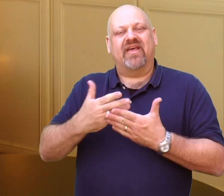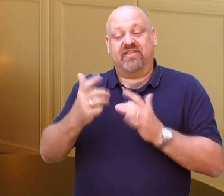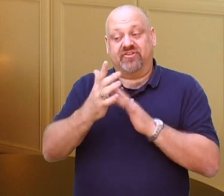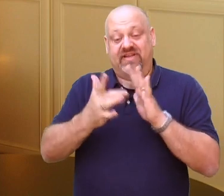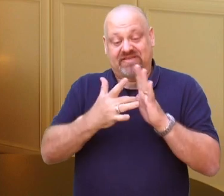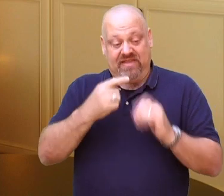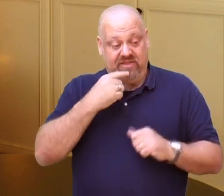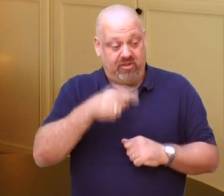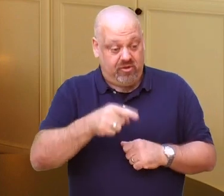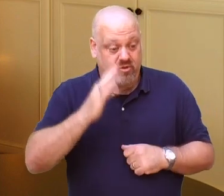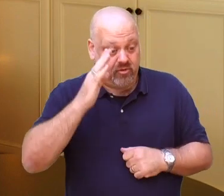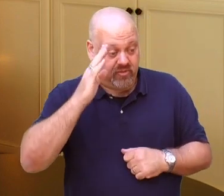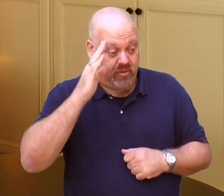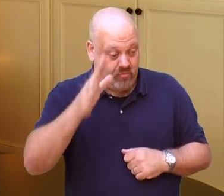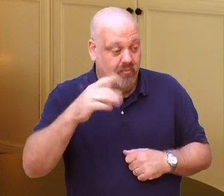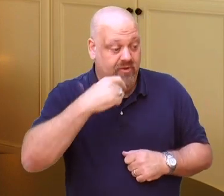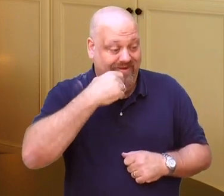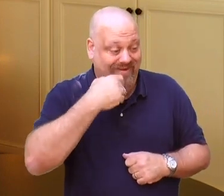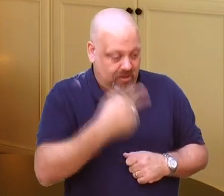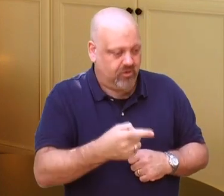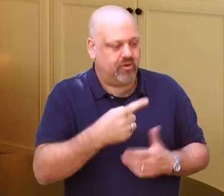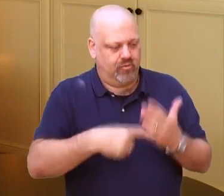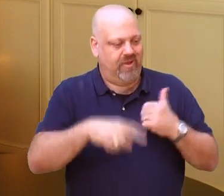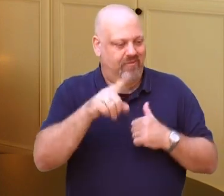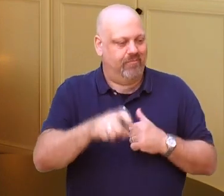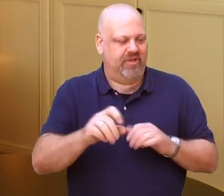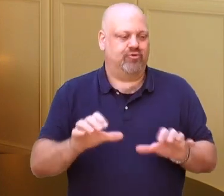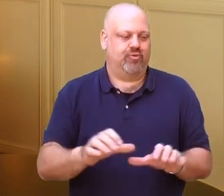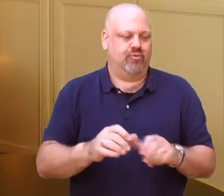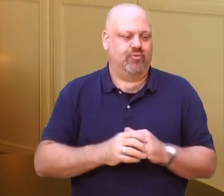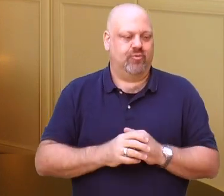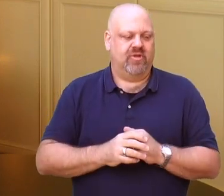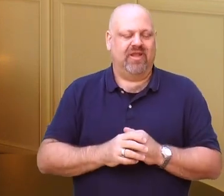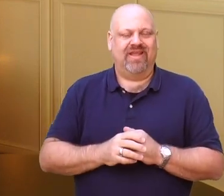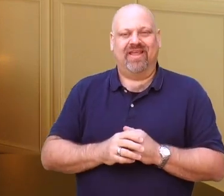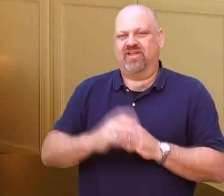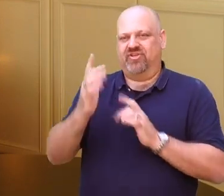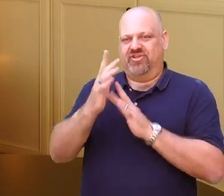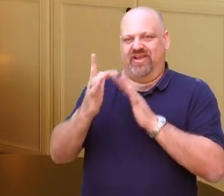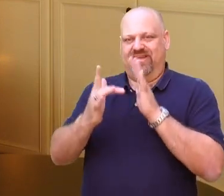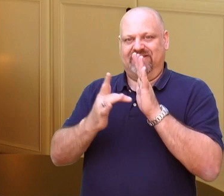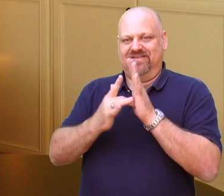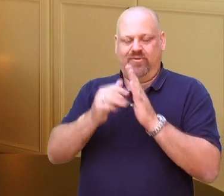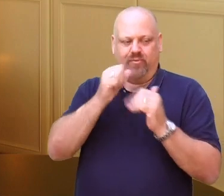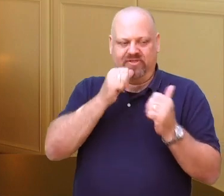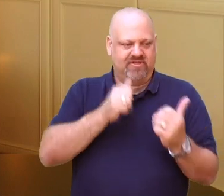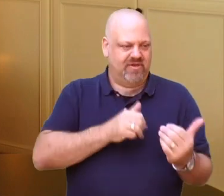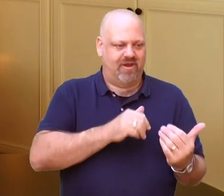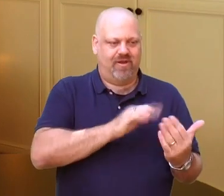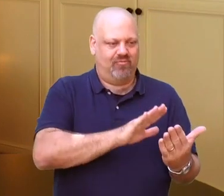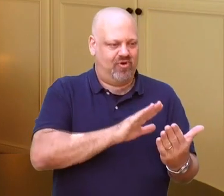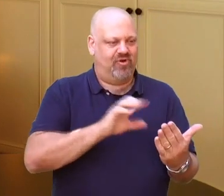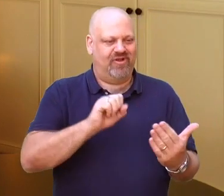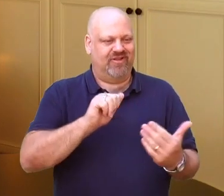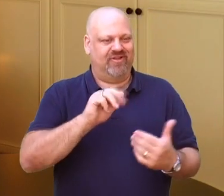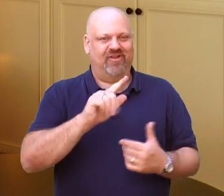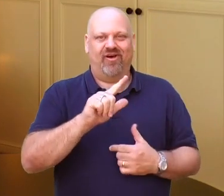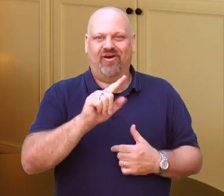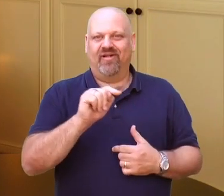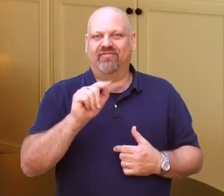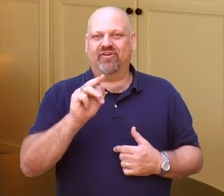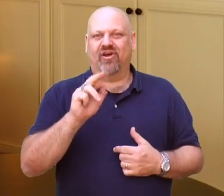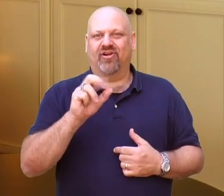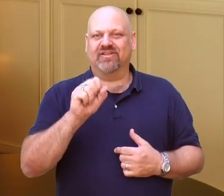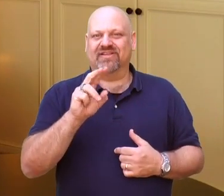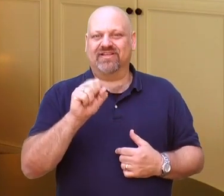the fact that Jesus said, you will be told what you must do. Jesus was not approaching Saul